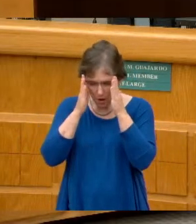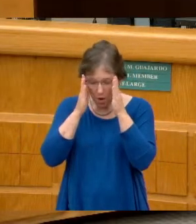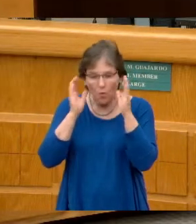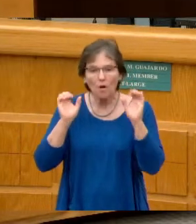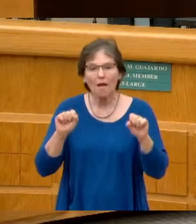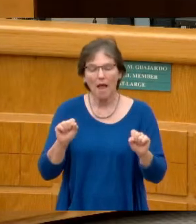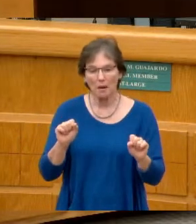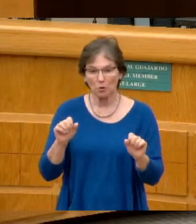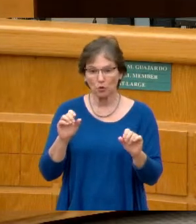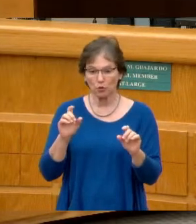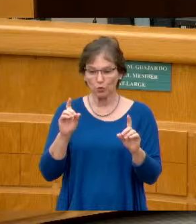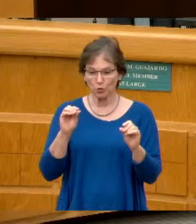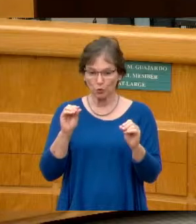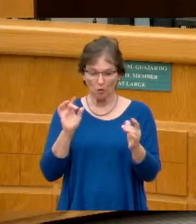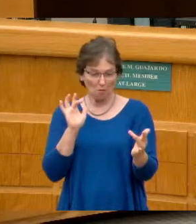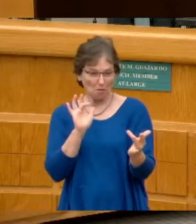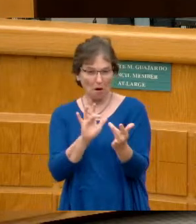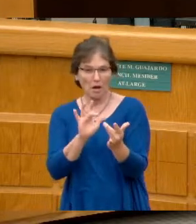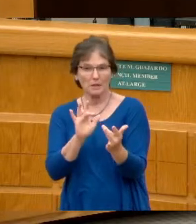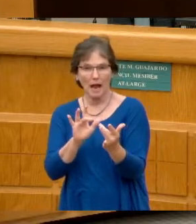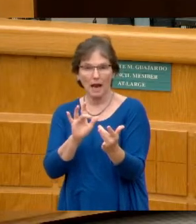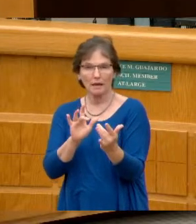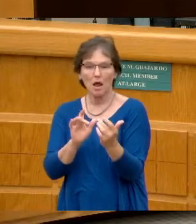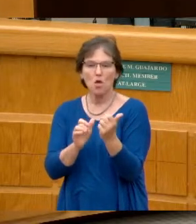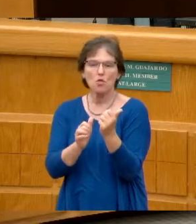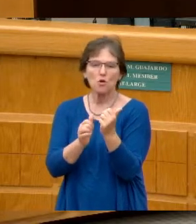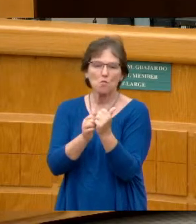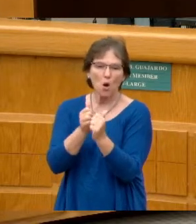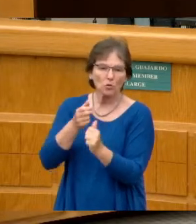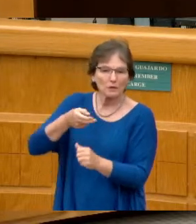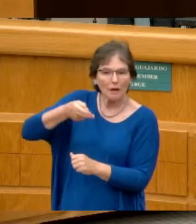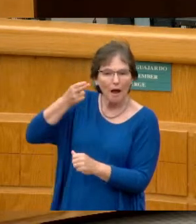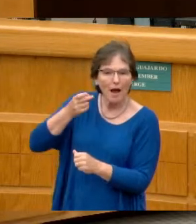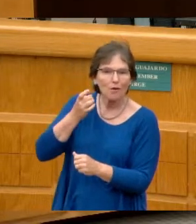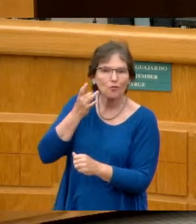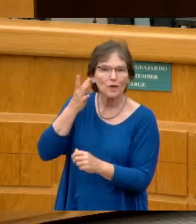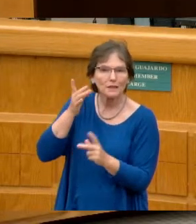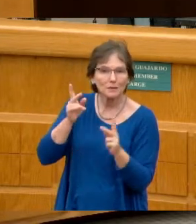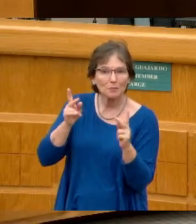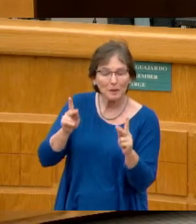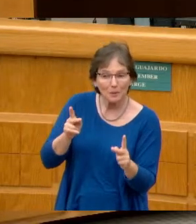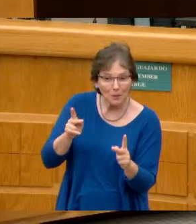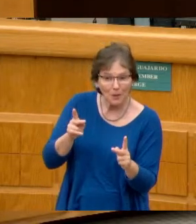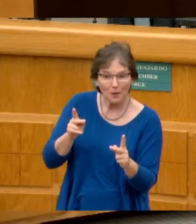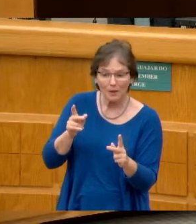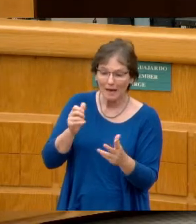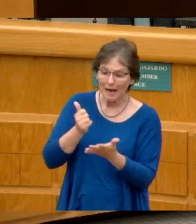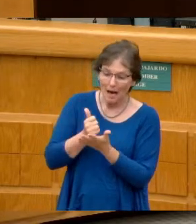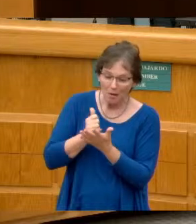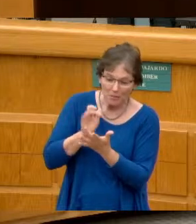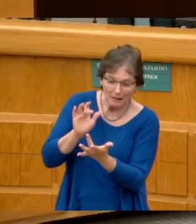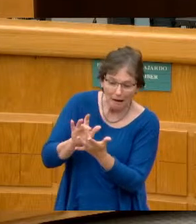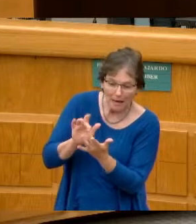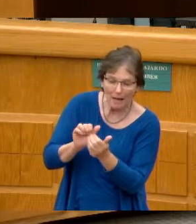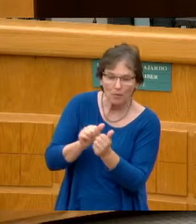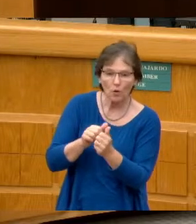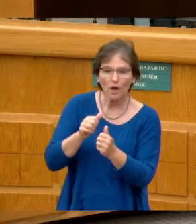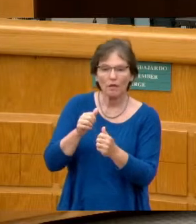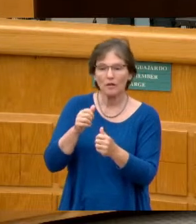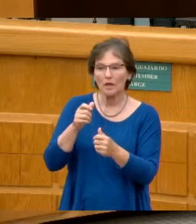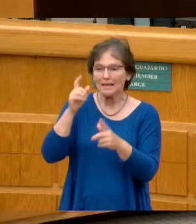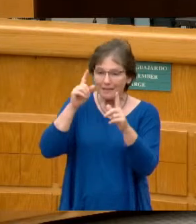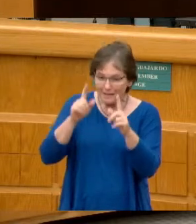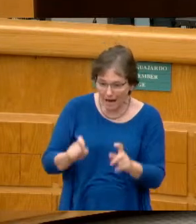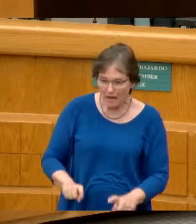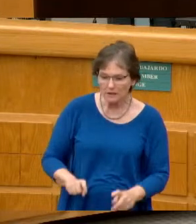tested and who are sick and those who have recovered are all unbelievable endeavors that we have in place now.